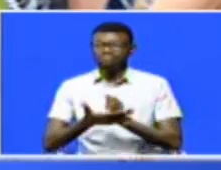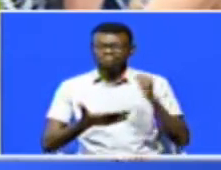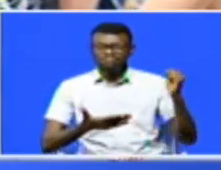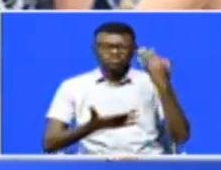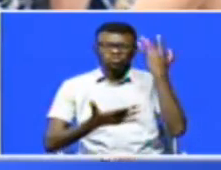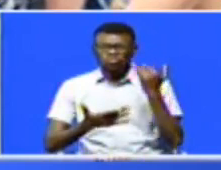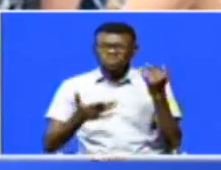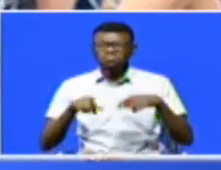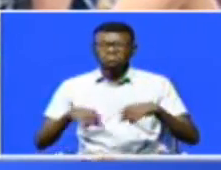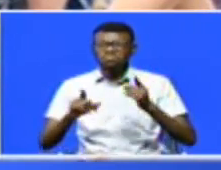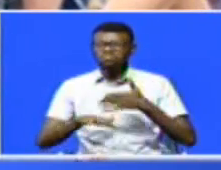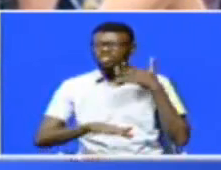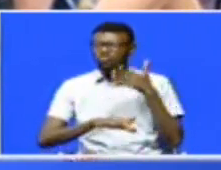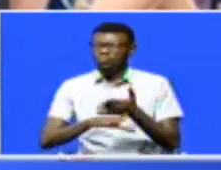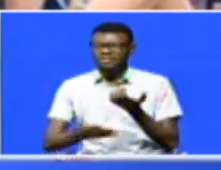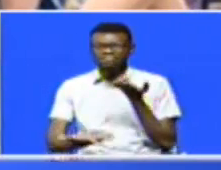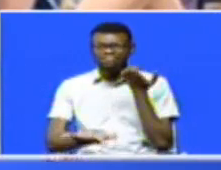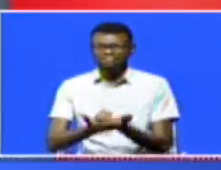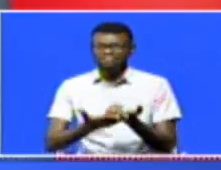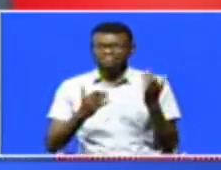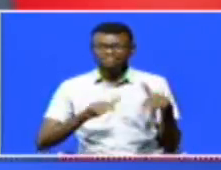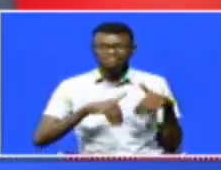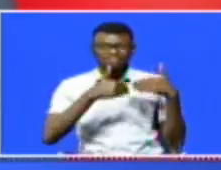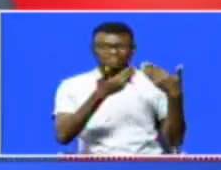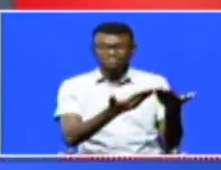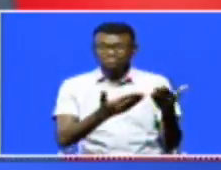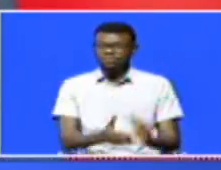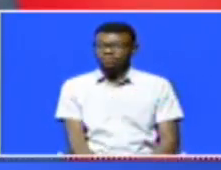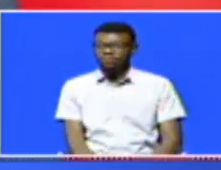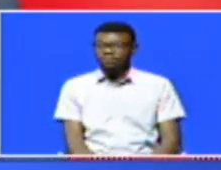providing false evidence. Moving on, competitive